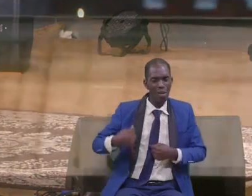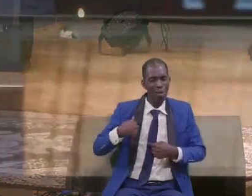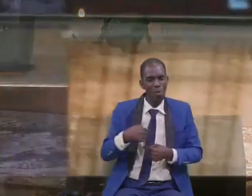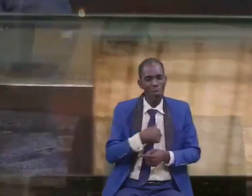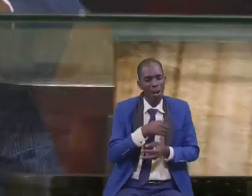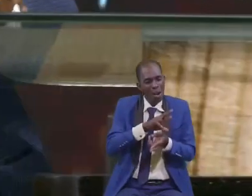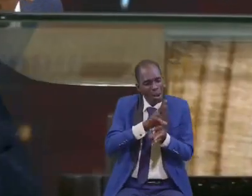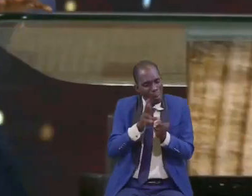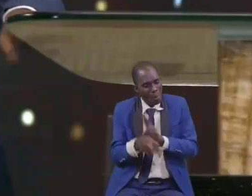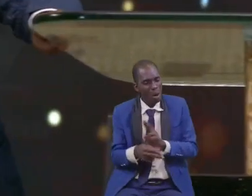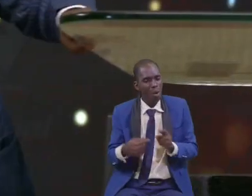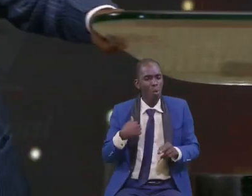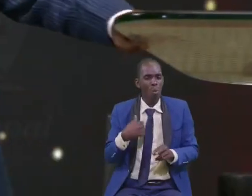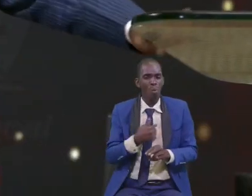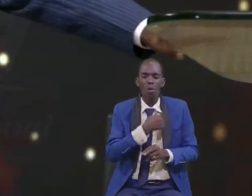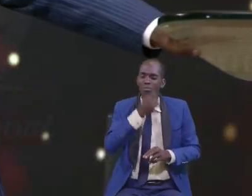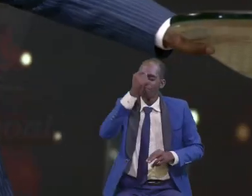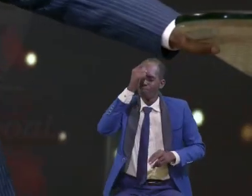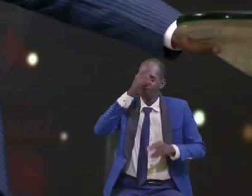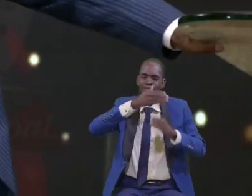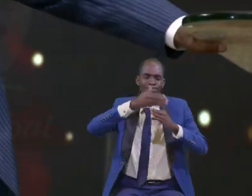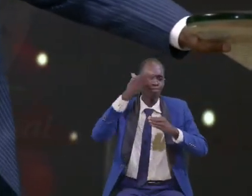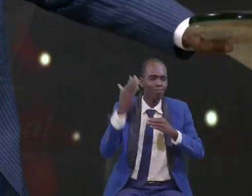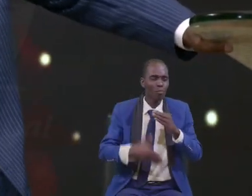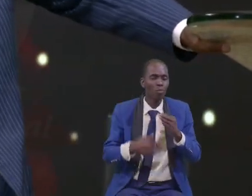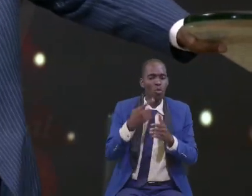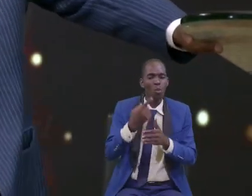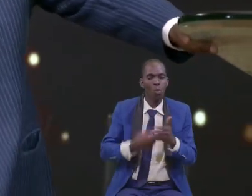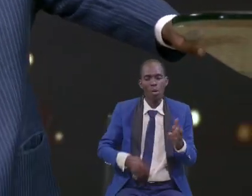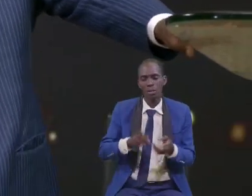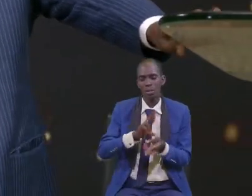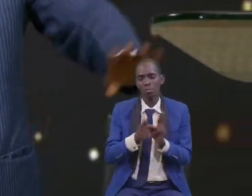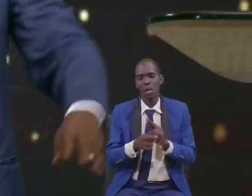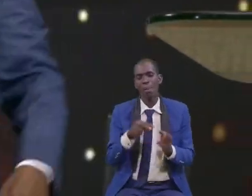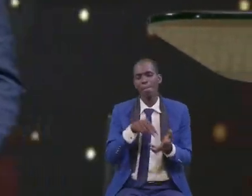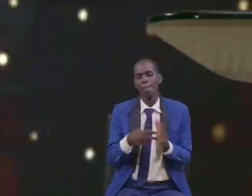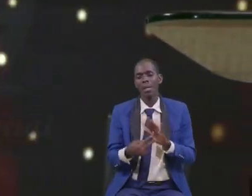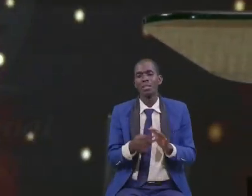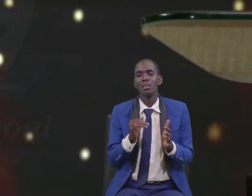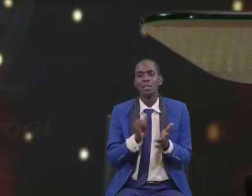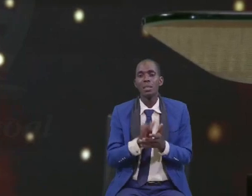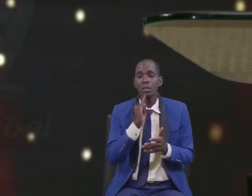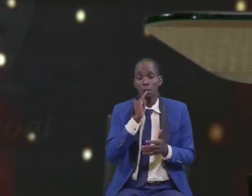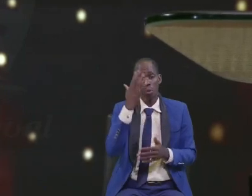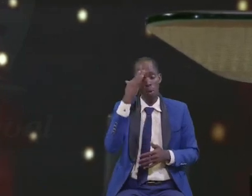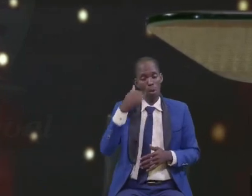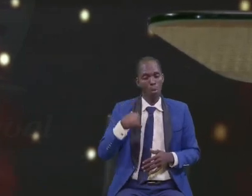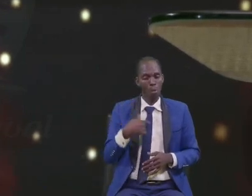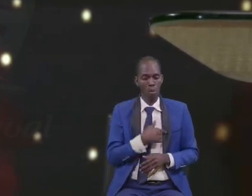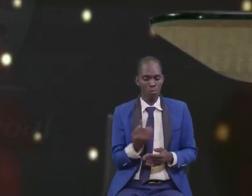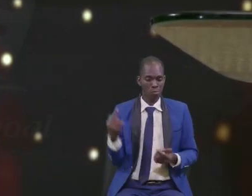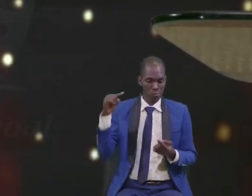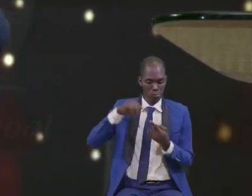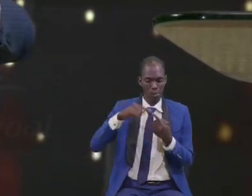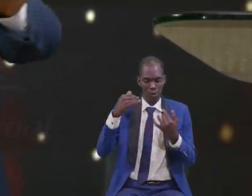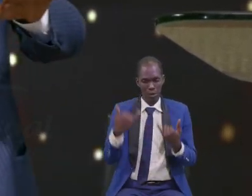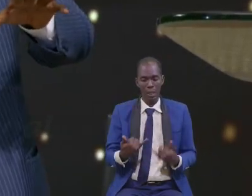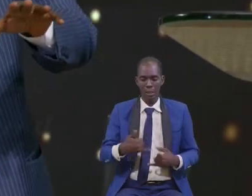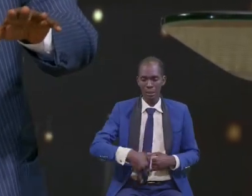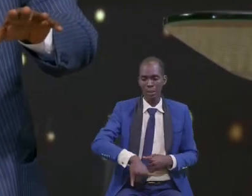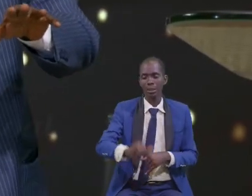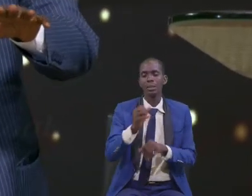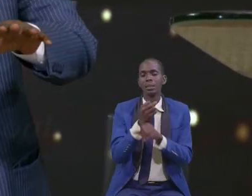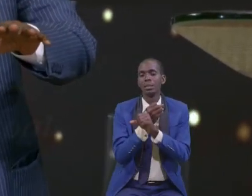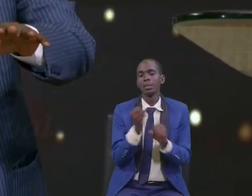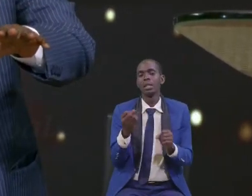what repentance actually meant. That's why we've remained saved after all these many years. It